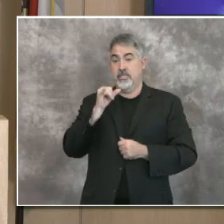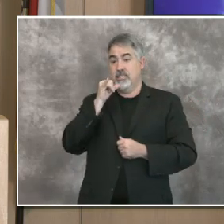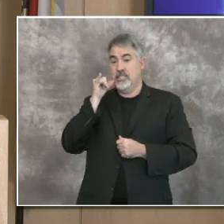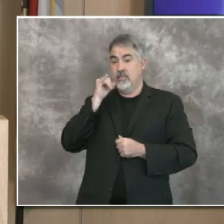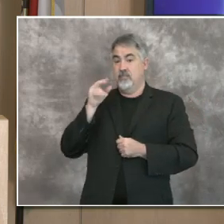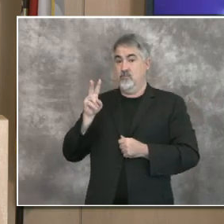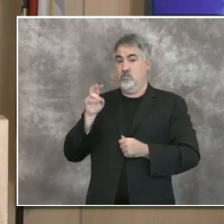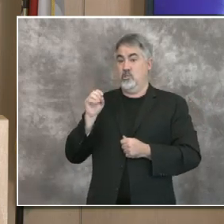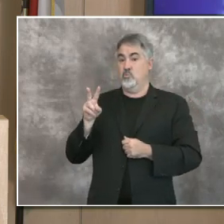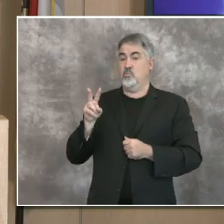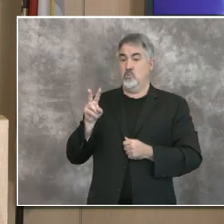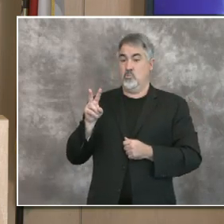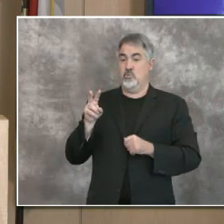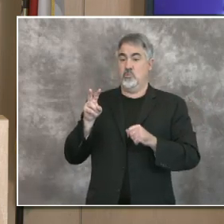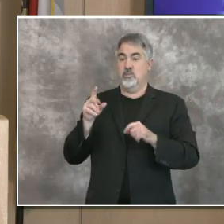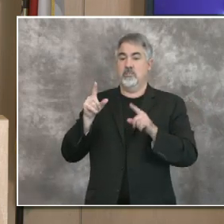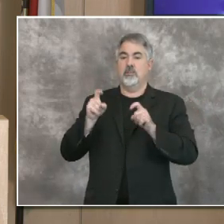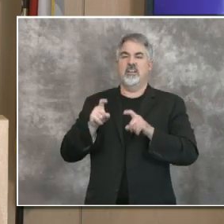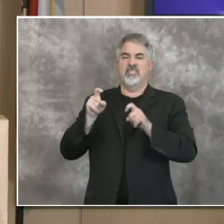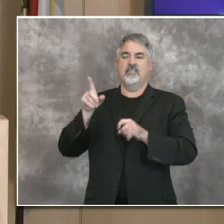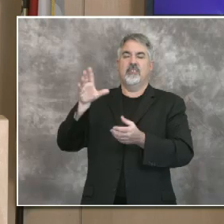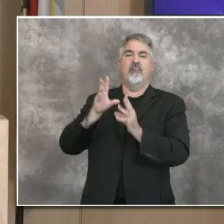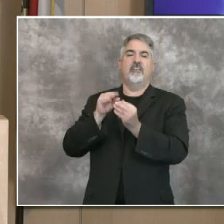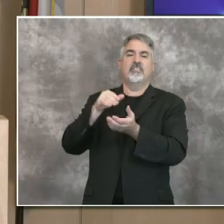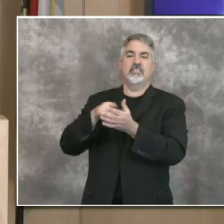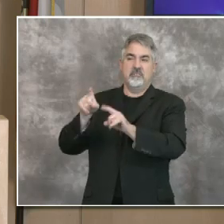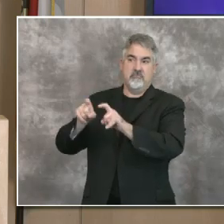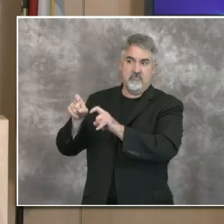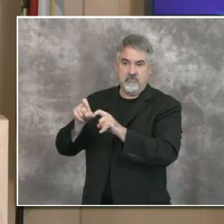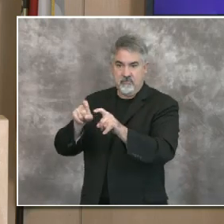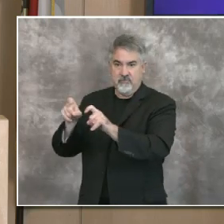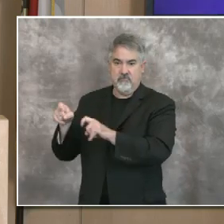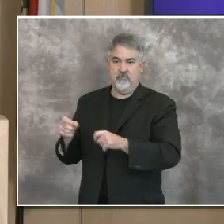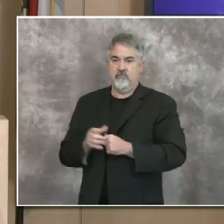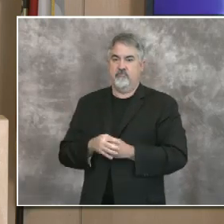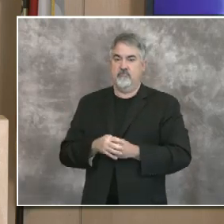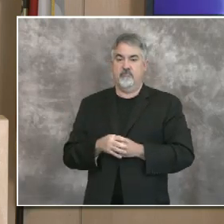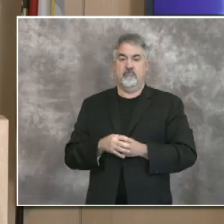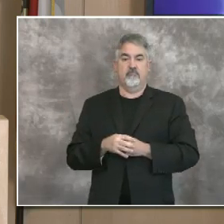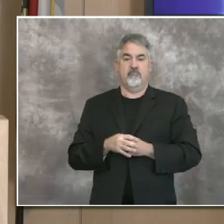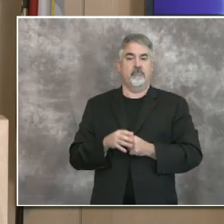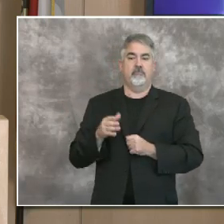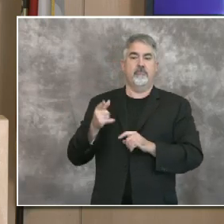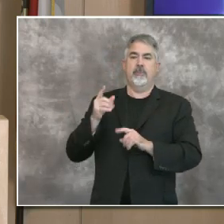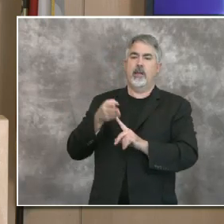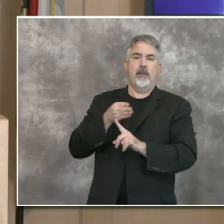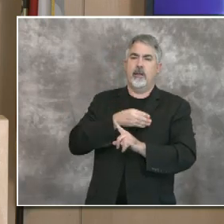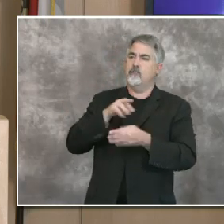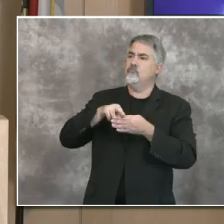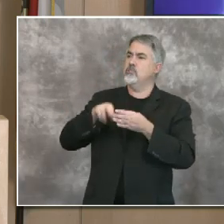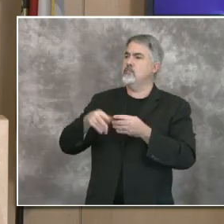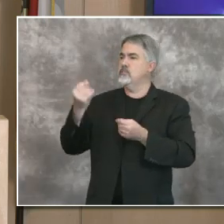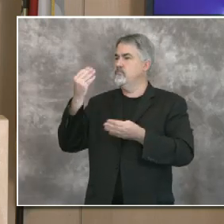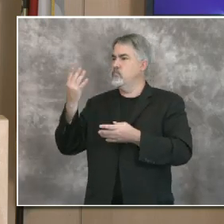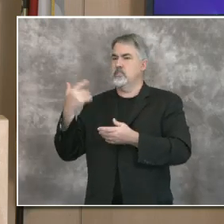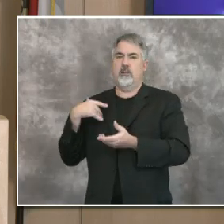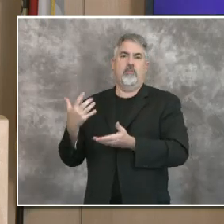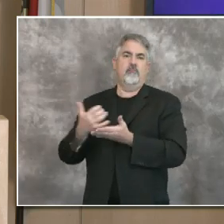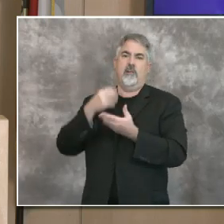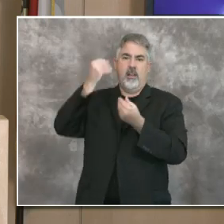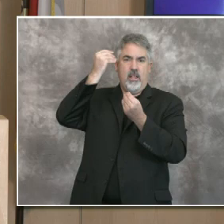convention center for the unsheltered. We still do not have results for the ones from the day before or from those 202. And so we now stand